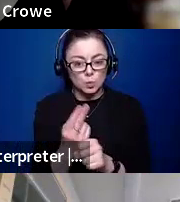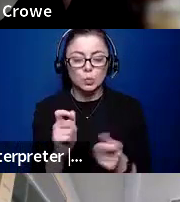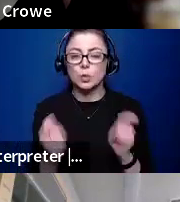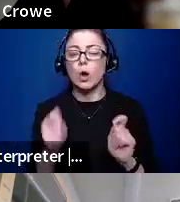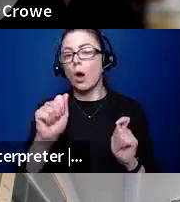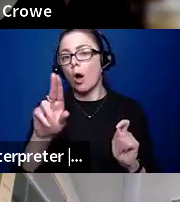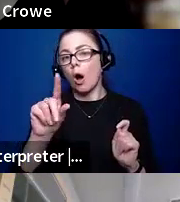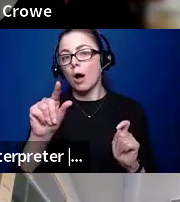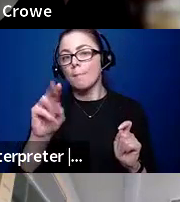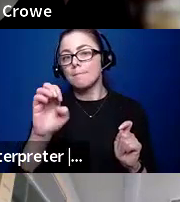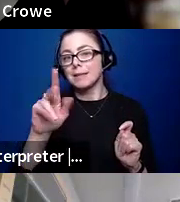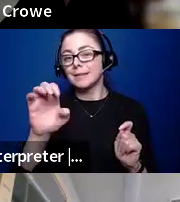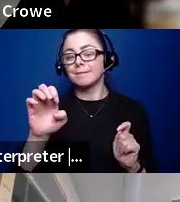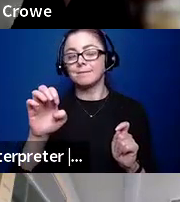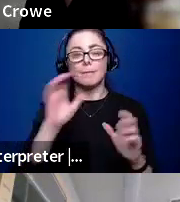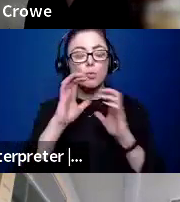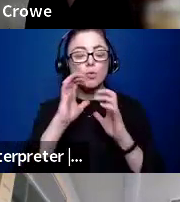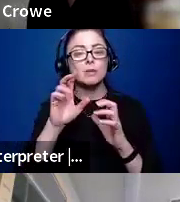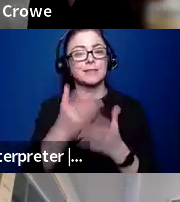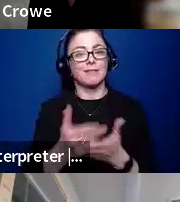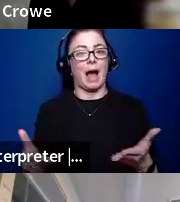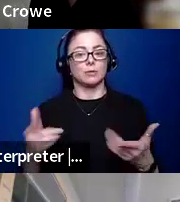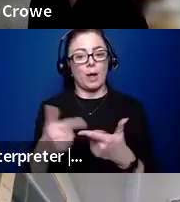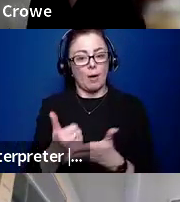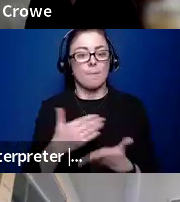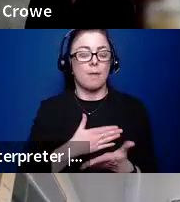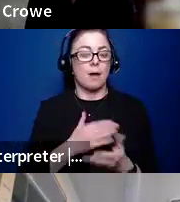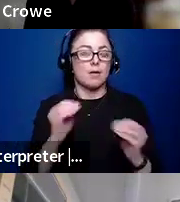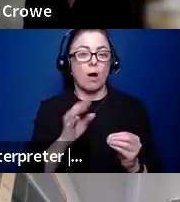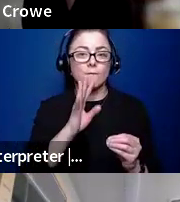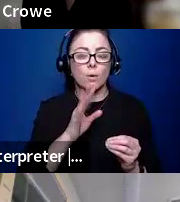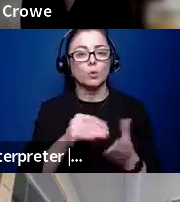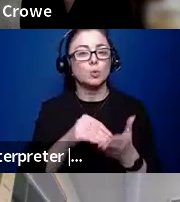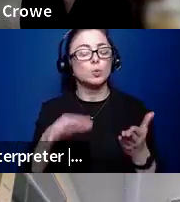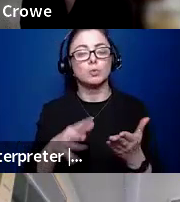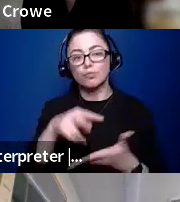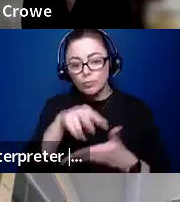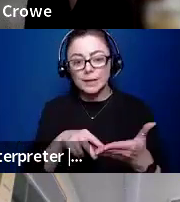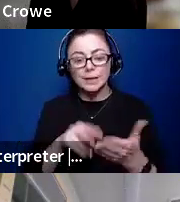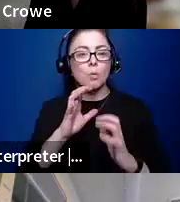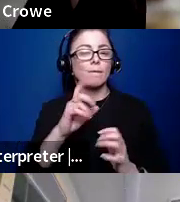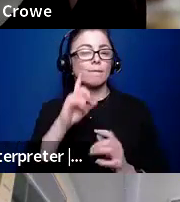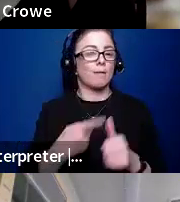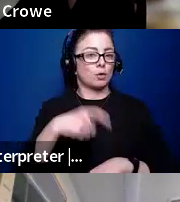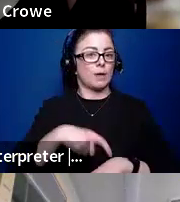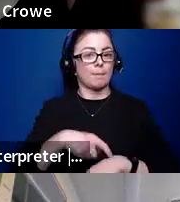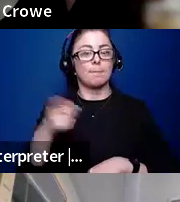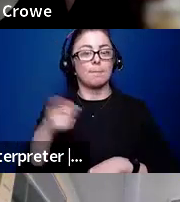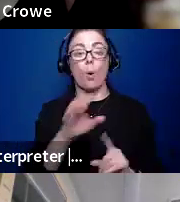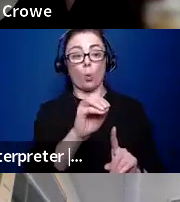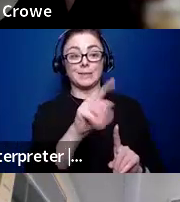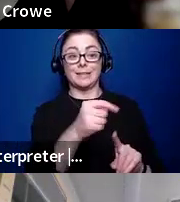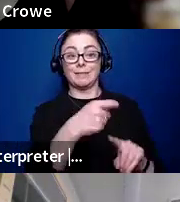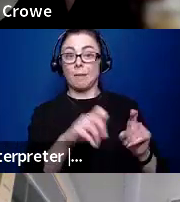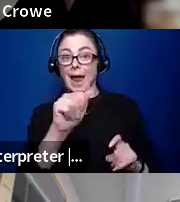device to help my nonverbal student read and communicate for the first time. It was an occupational therapist from the AEA who provided